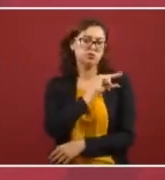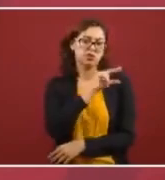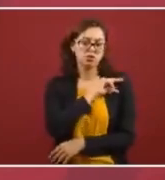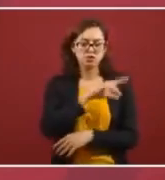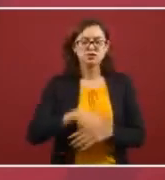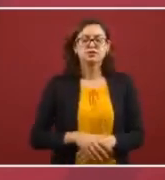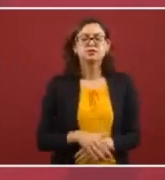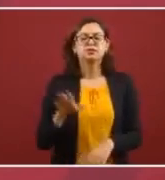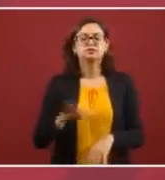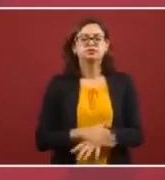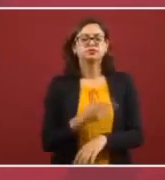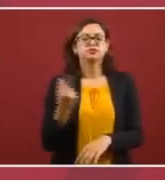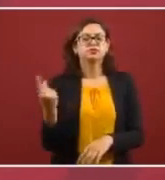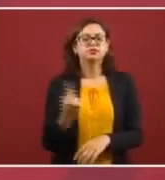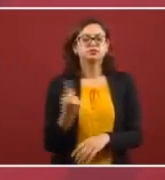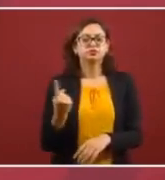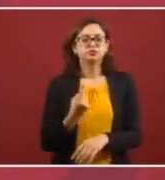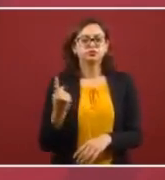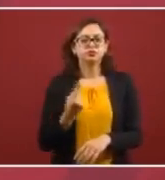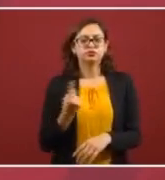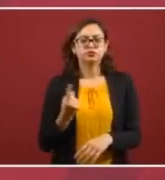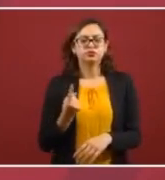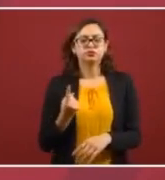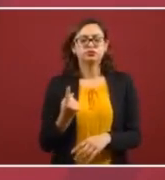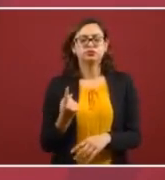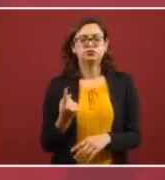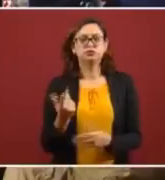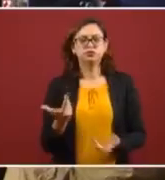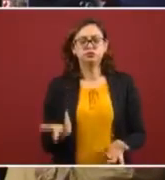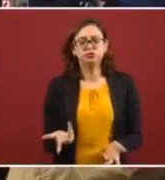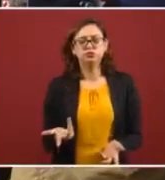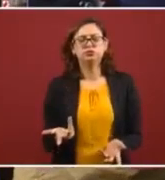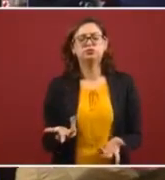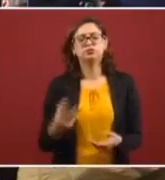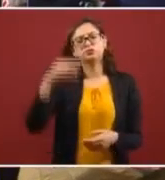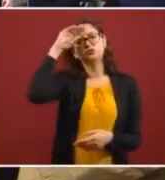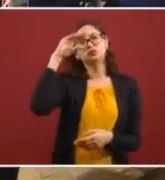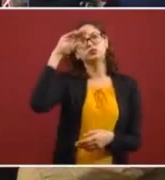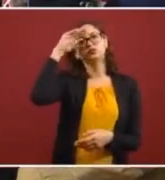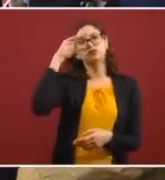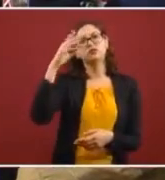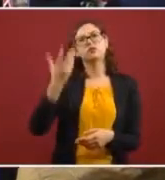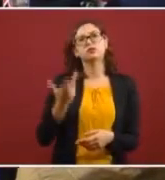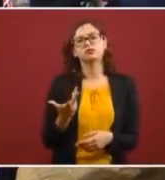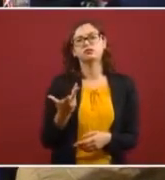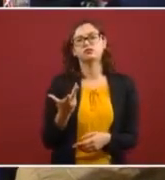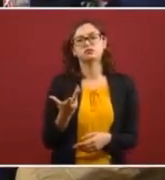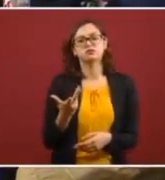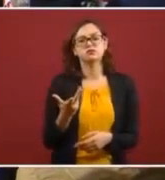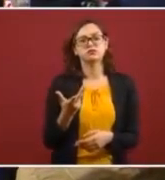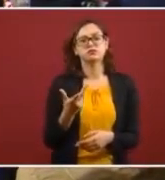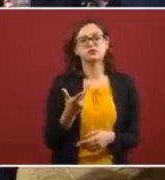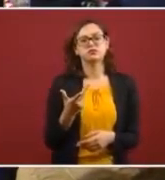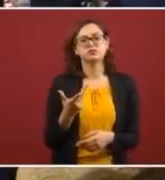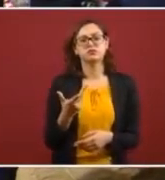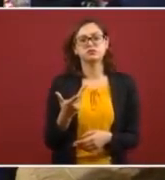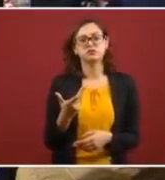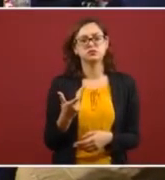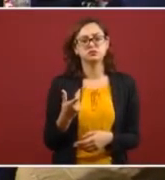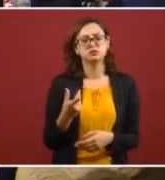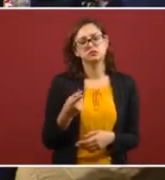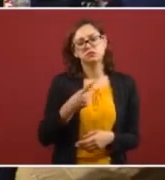I'm sorry, the question is weird to me. Que son unidades